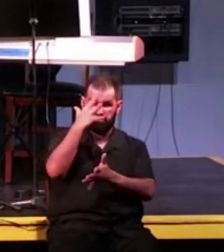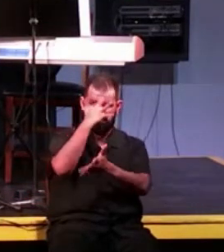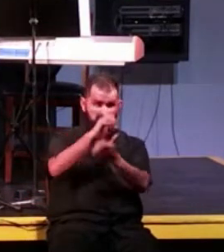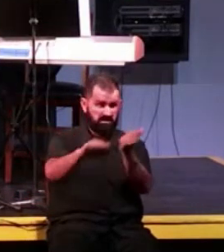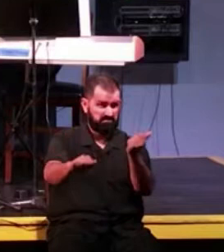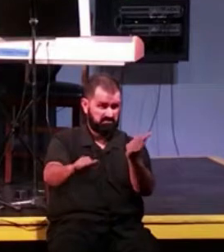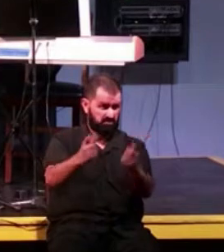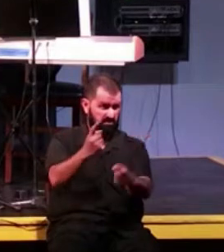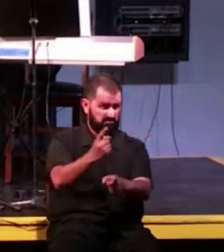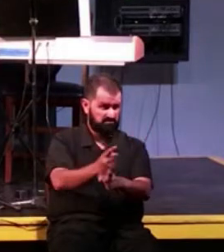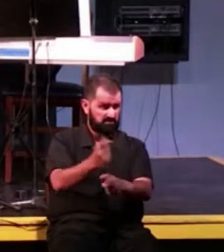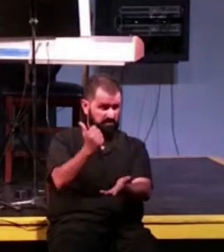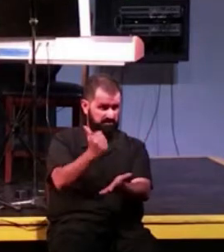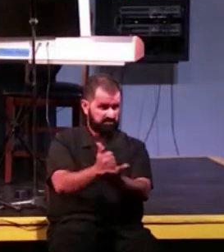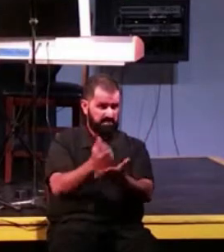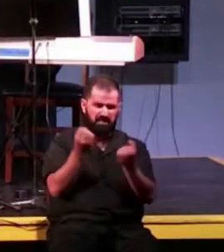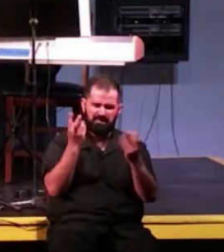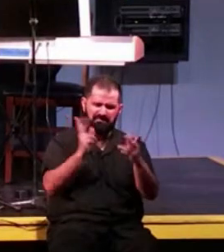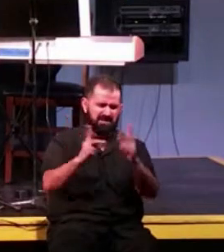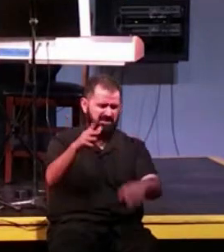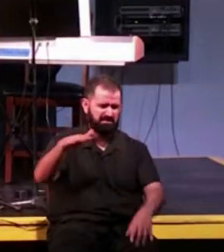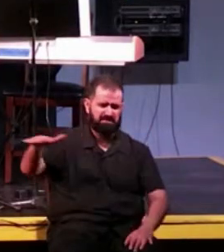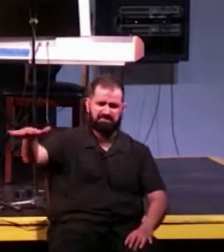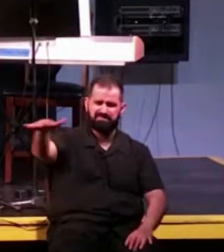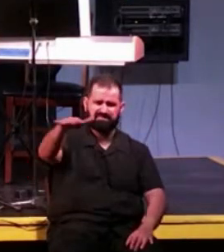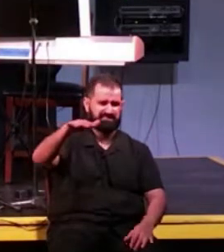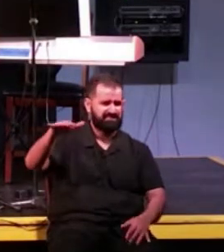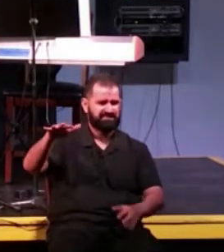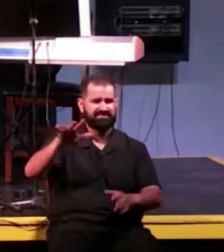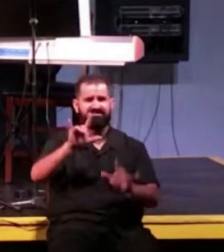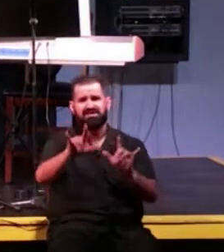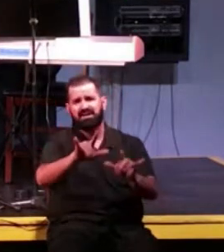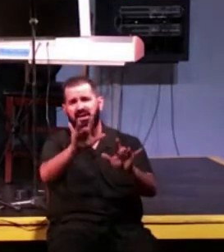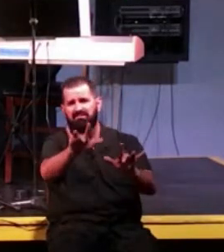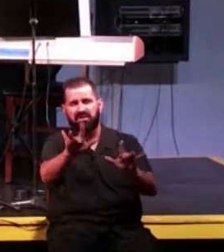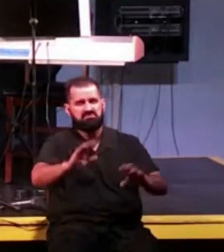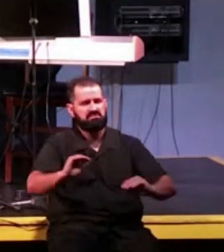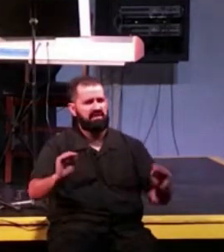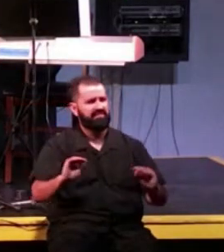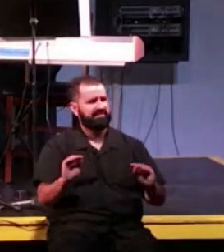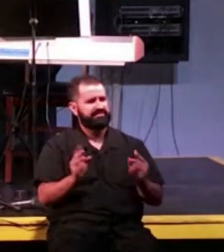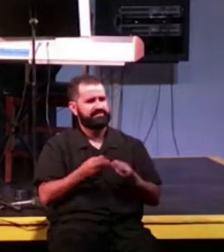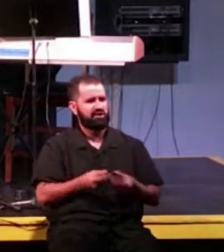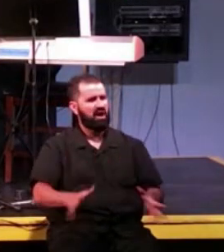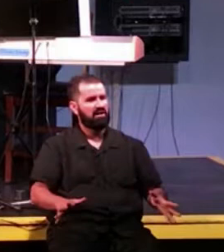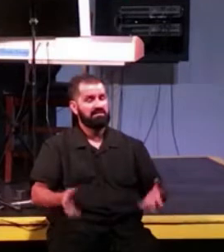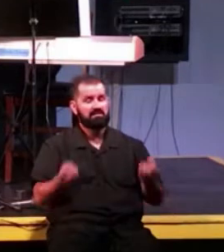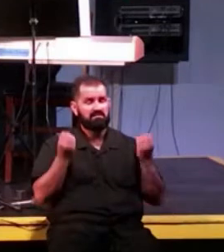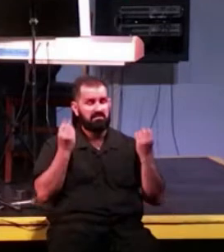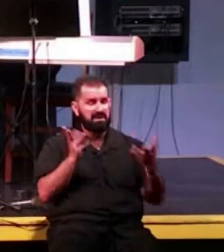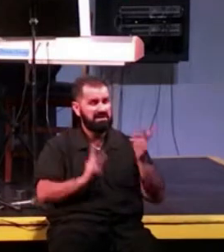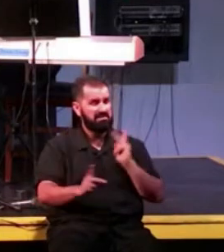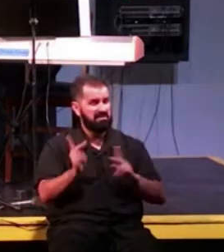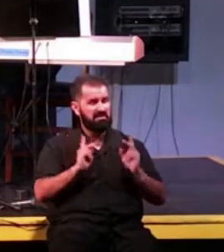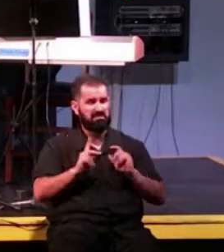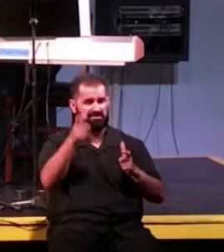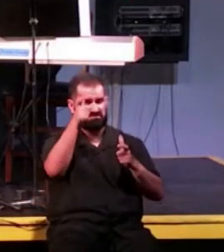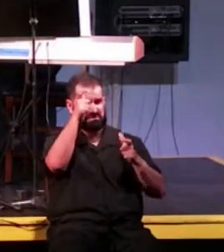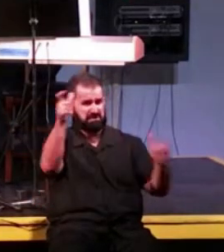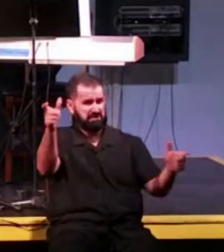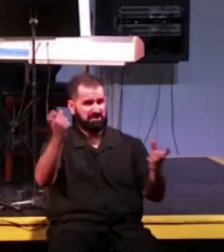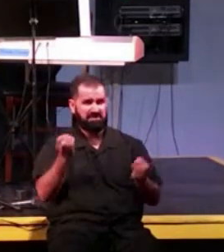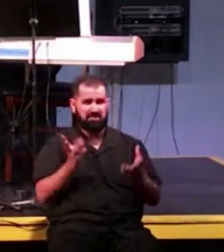that? We live in a world where compassion is lost. Selfishness and self-centeredness